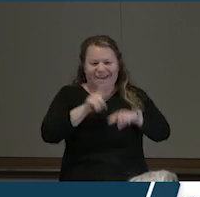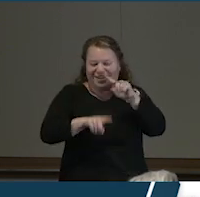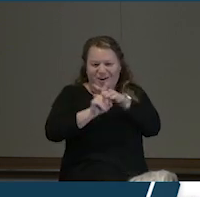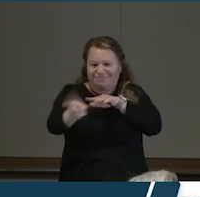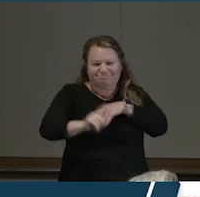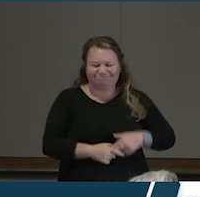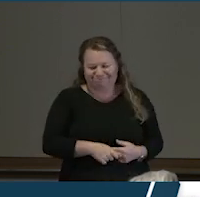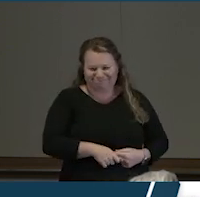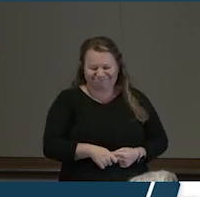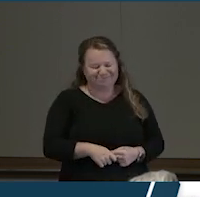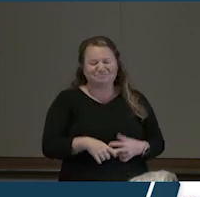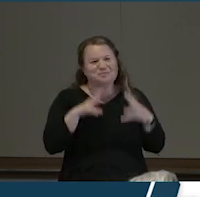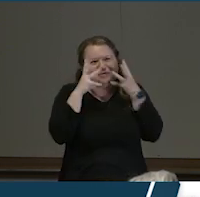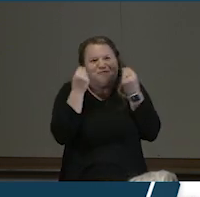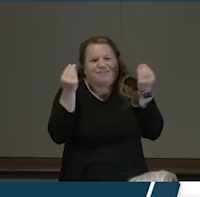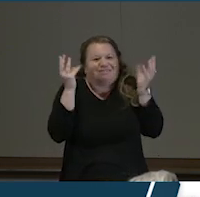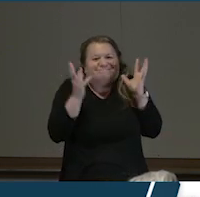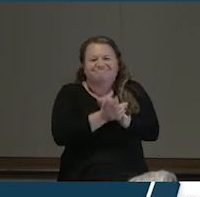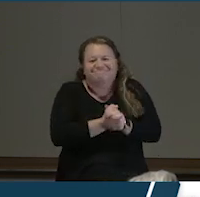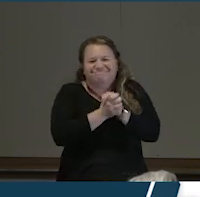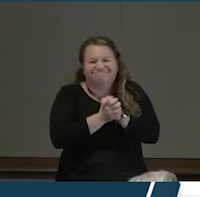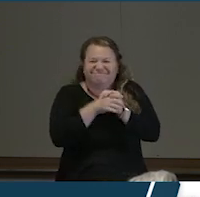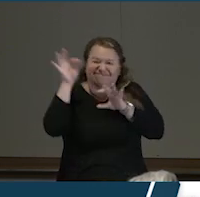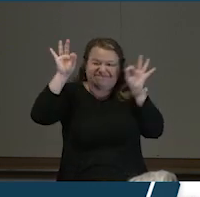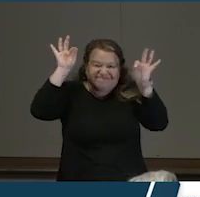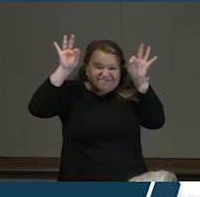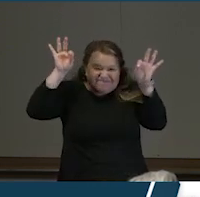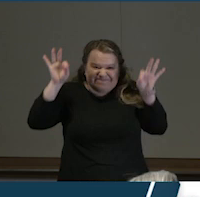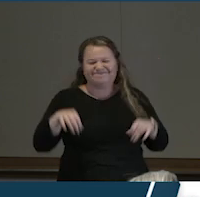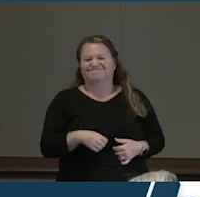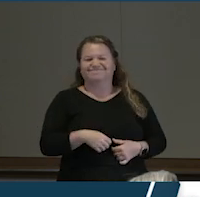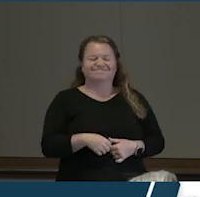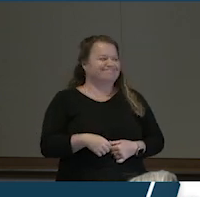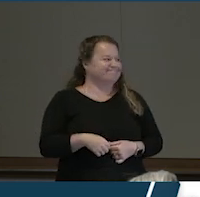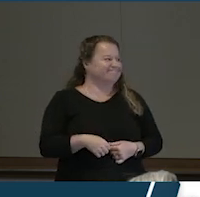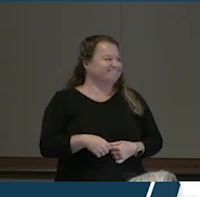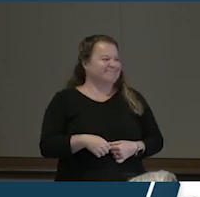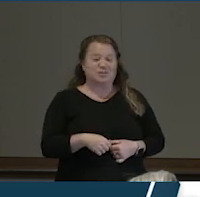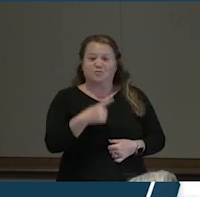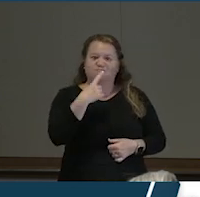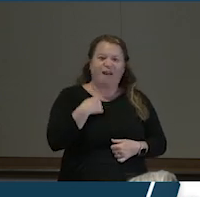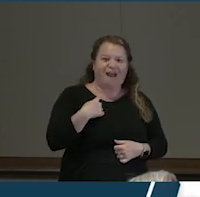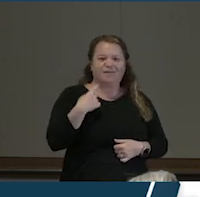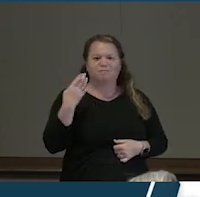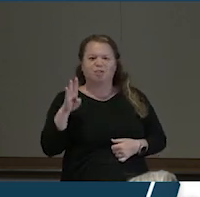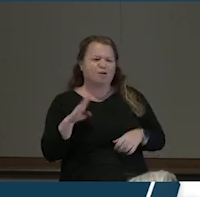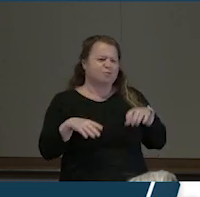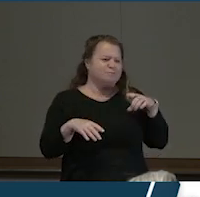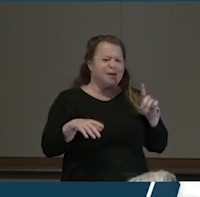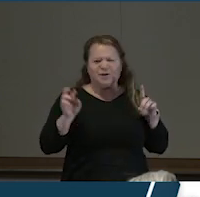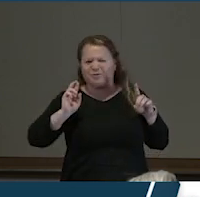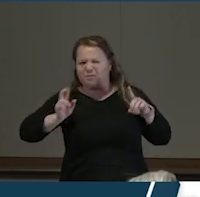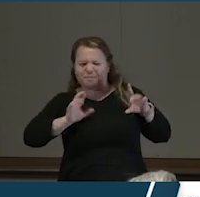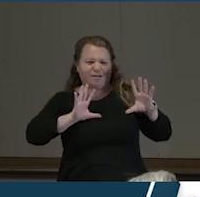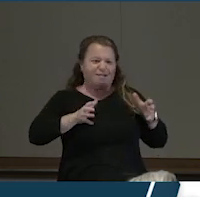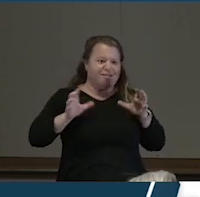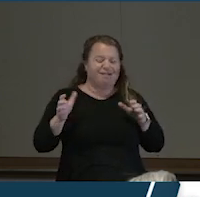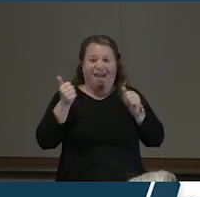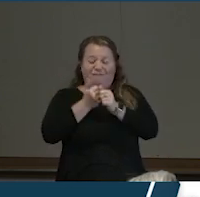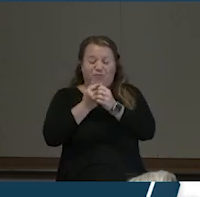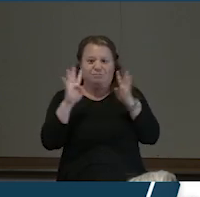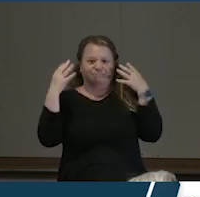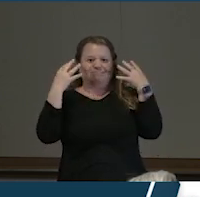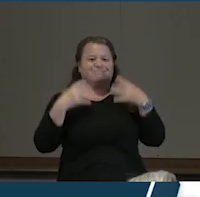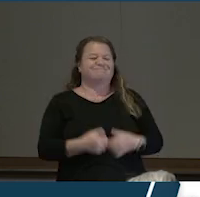It was so beautiful, so beautiful. I had the red and I had the blue and I had their complete attention.